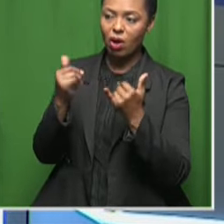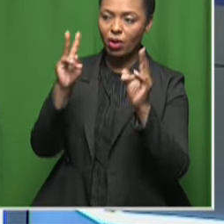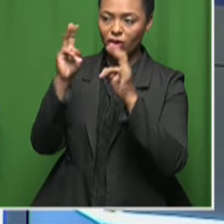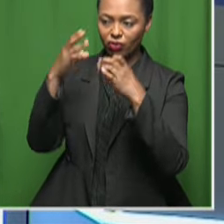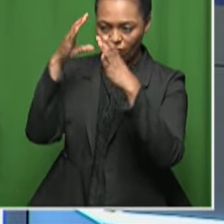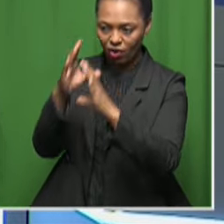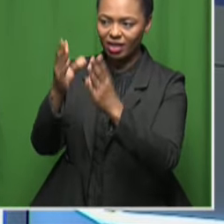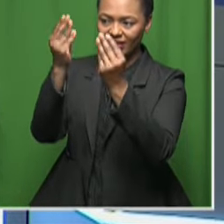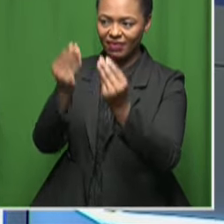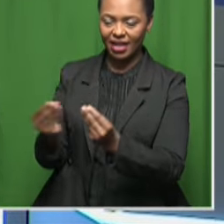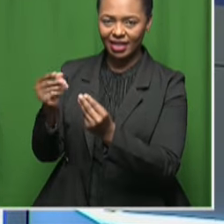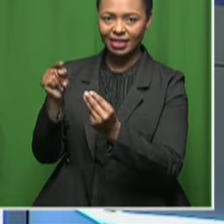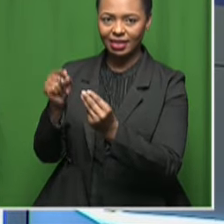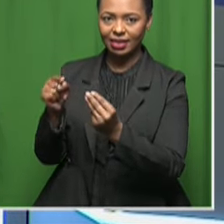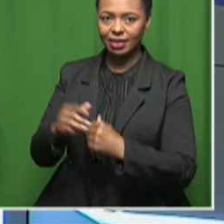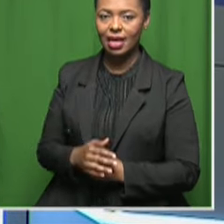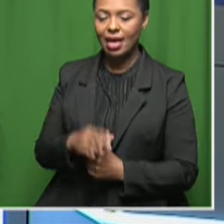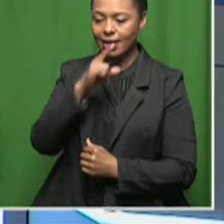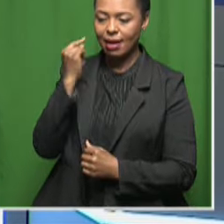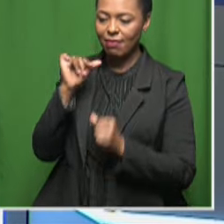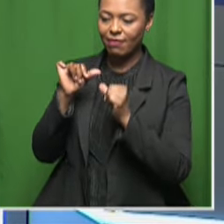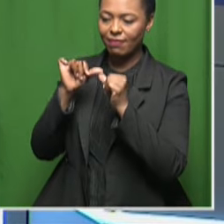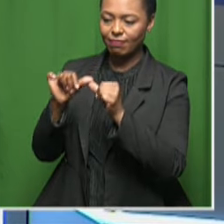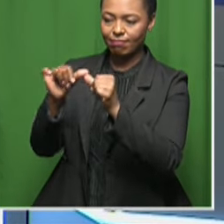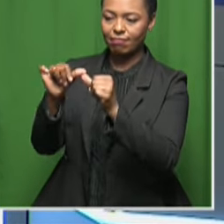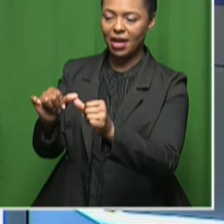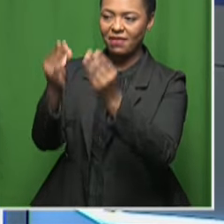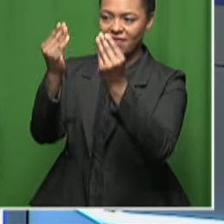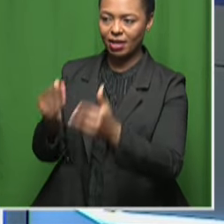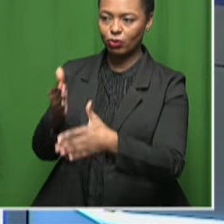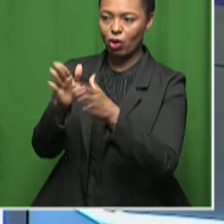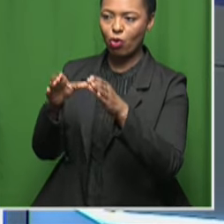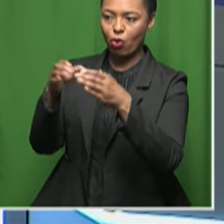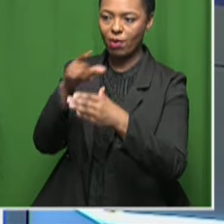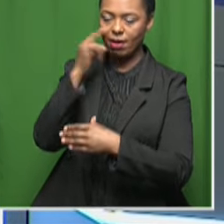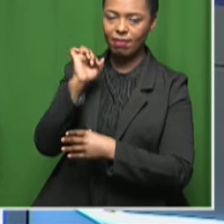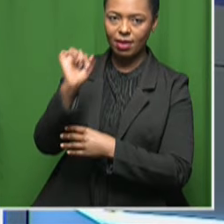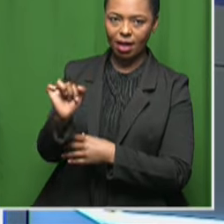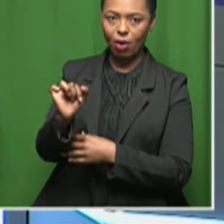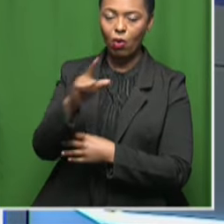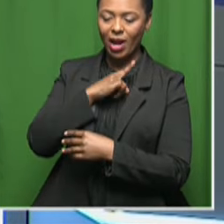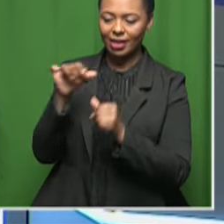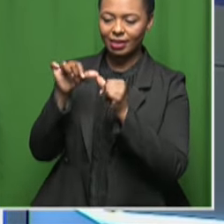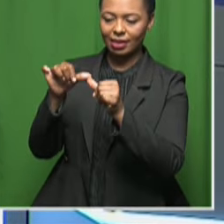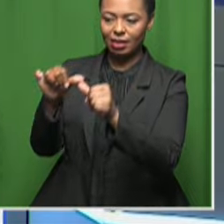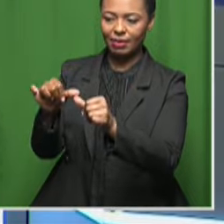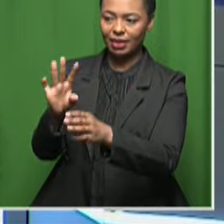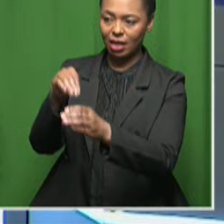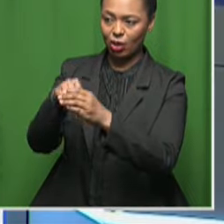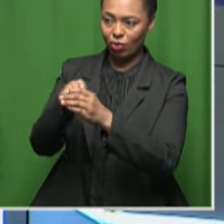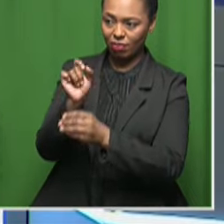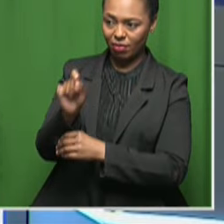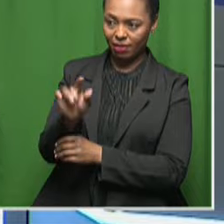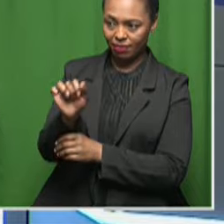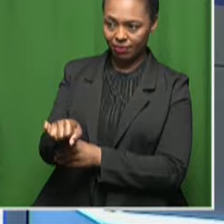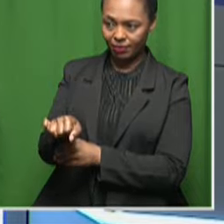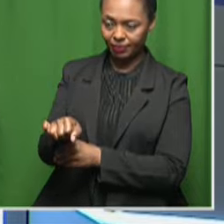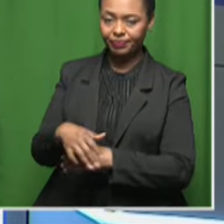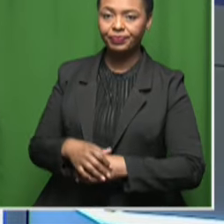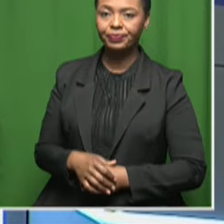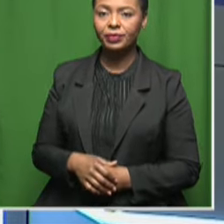finance issues, is known as the Sustainable Finance Working Group, because sustainability comes into it, doesn't it, Deputy